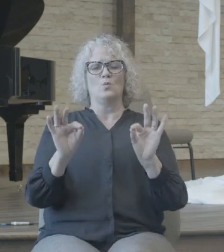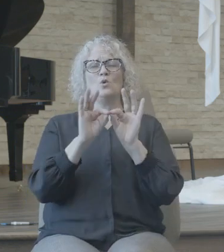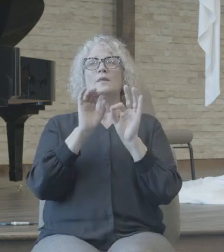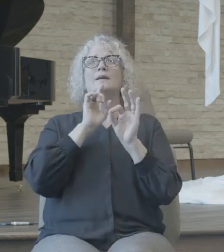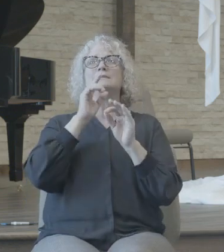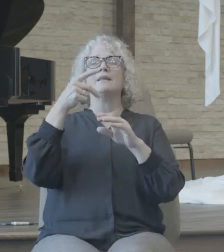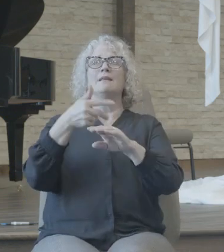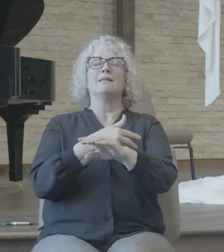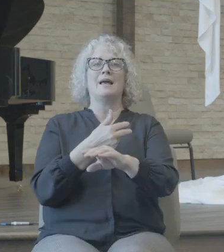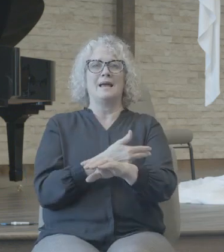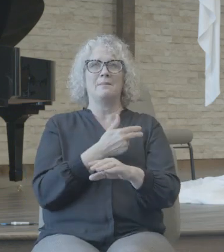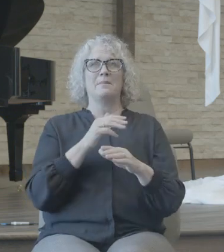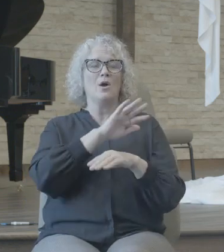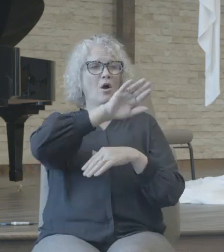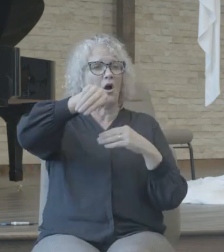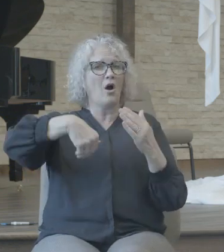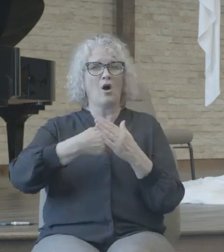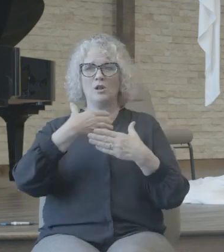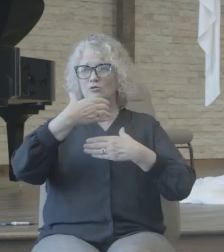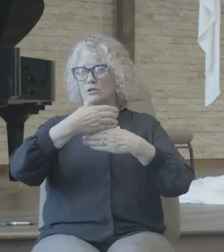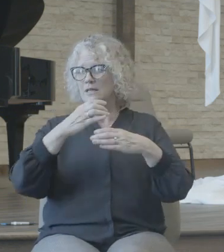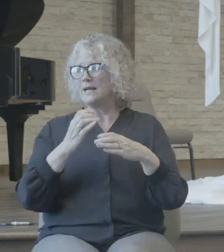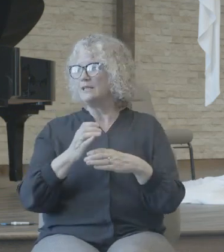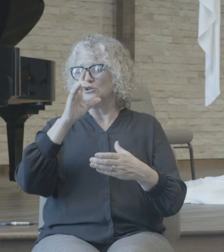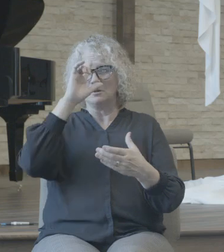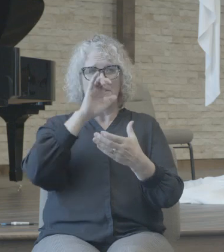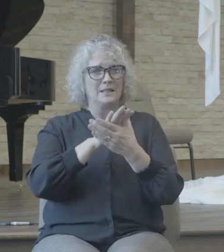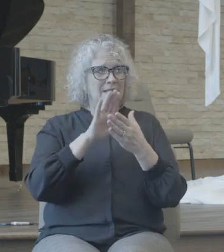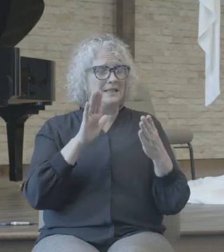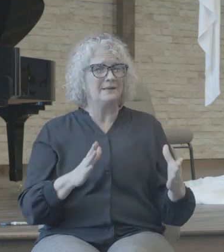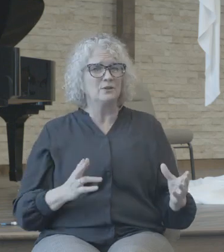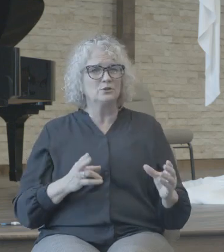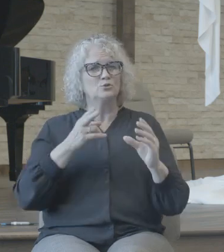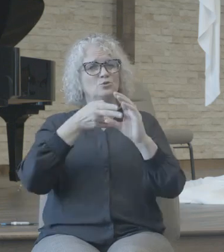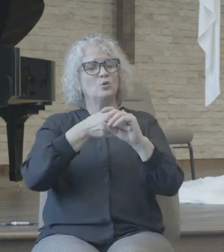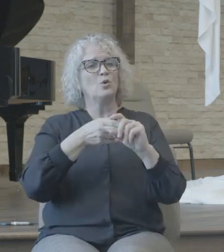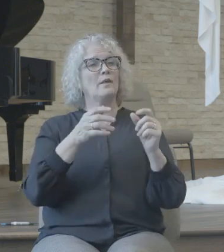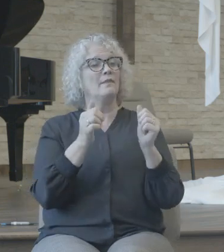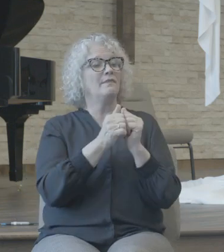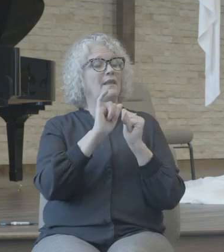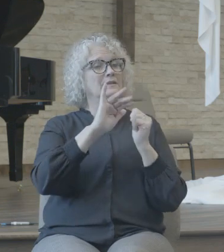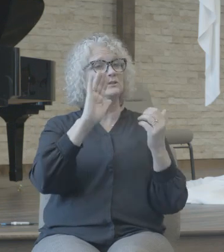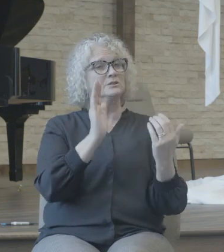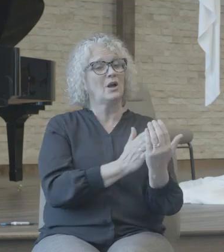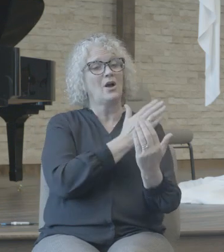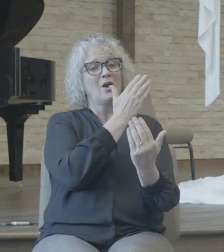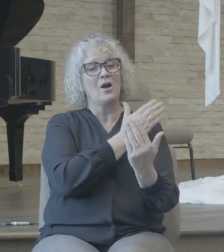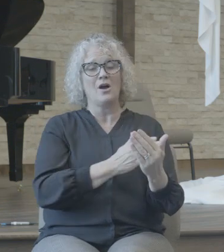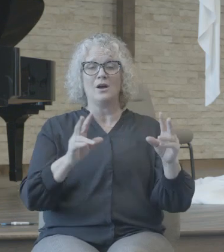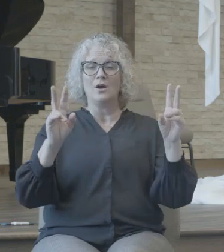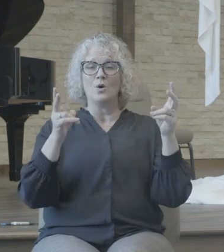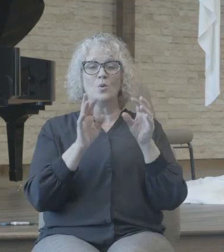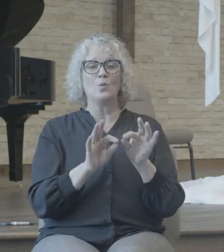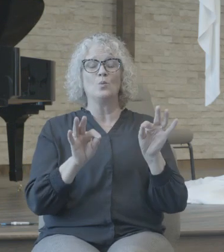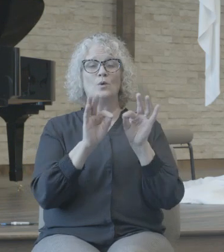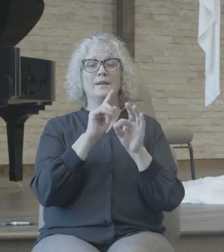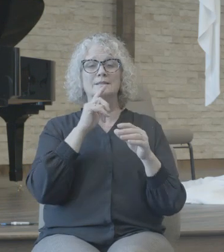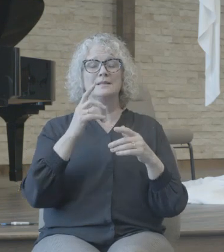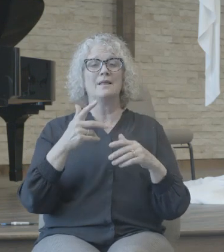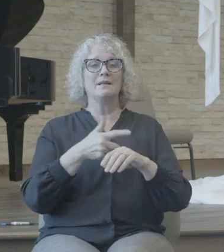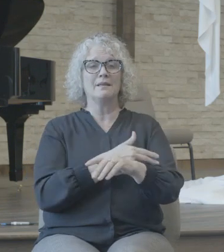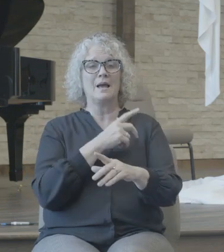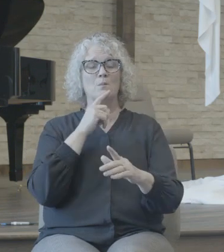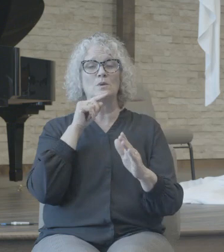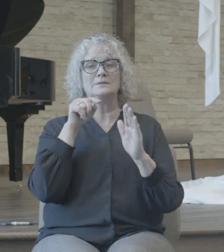to join all creation and all believers in singing this song, worthy is the Lamb who was slain